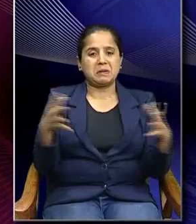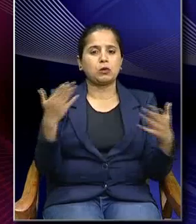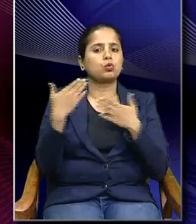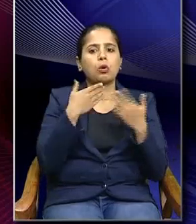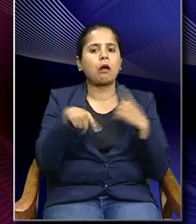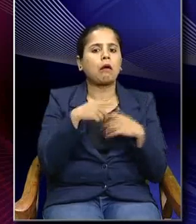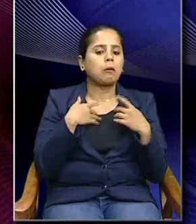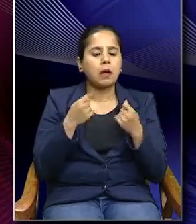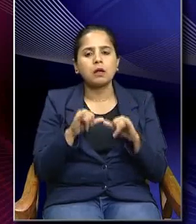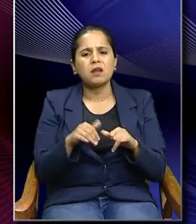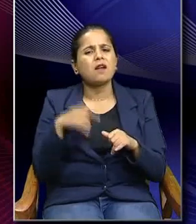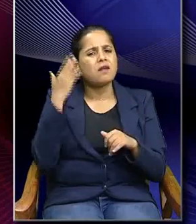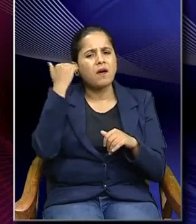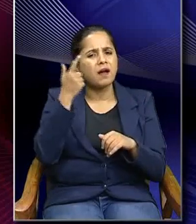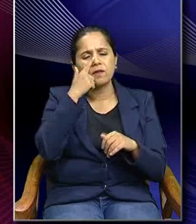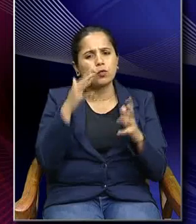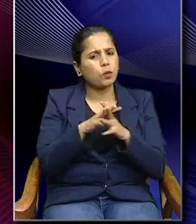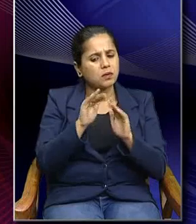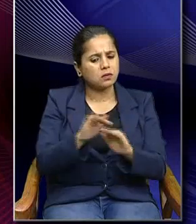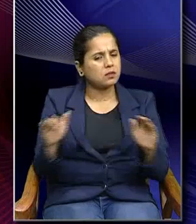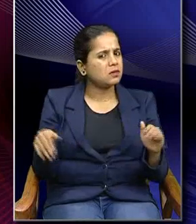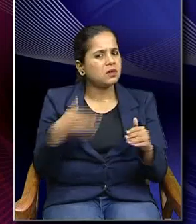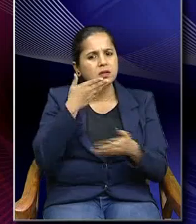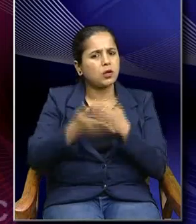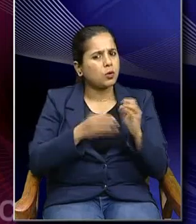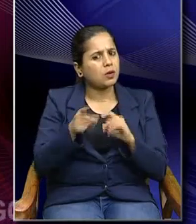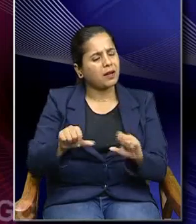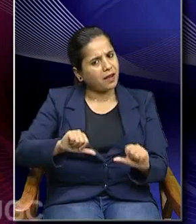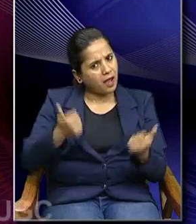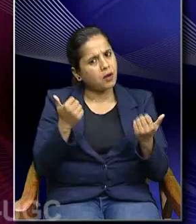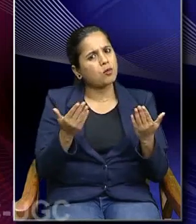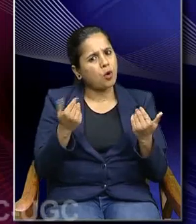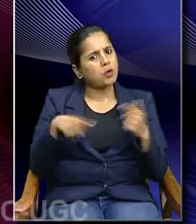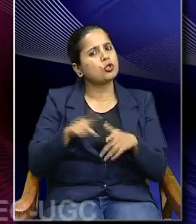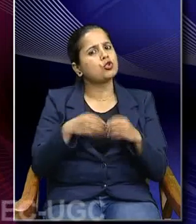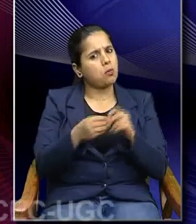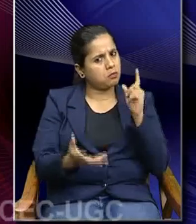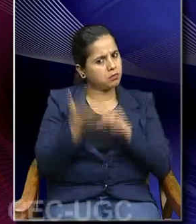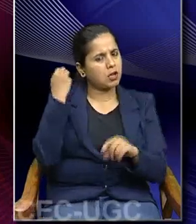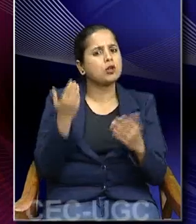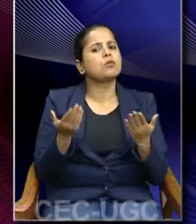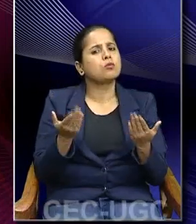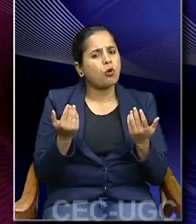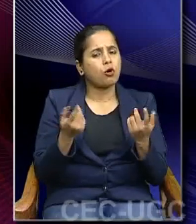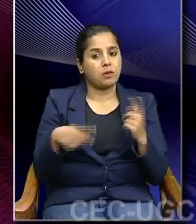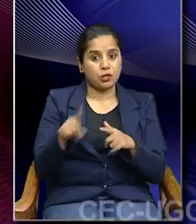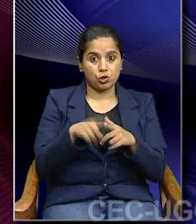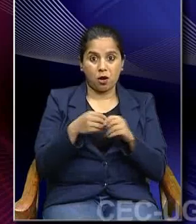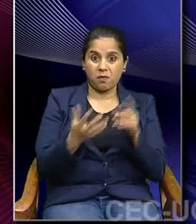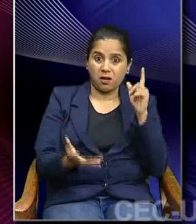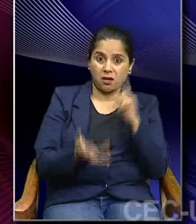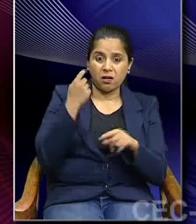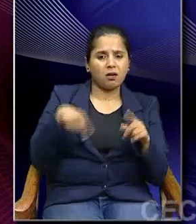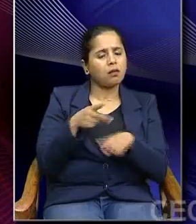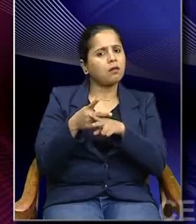Once the girl child is educated, she will be able to take employment. Once she is employed, she is